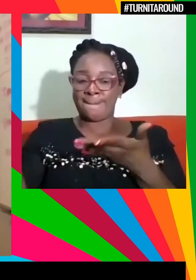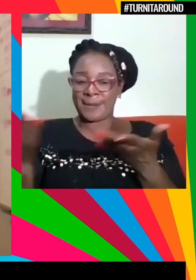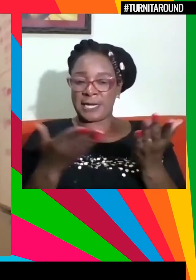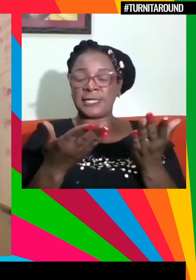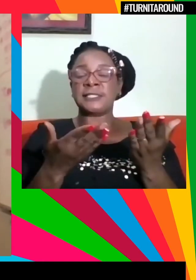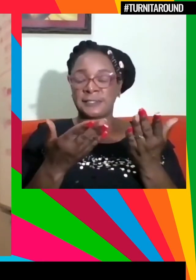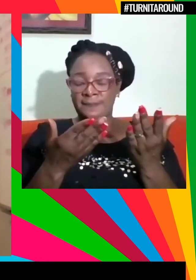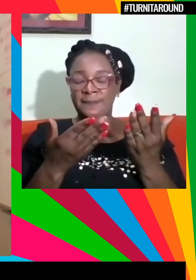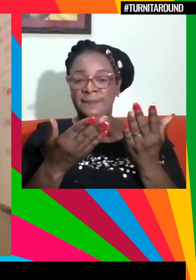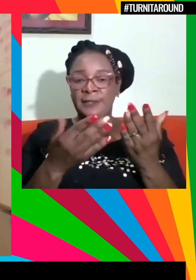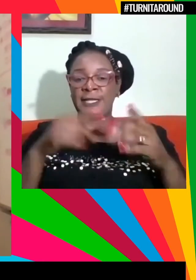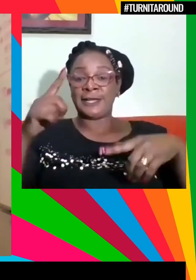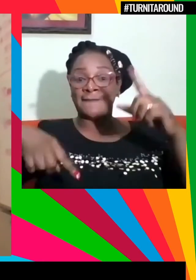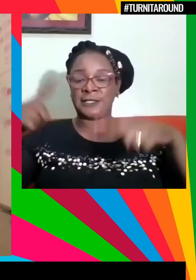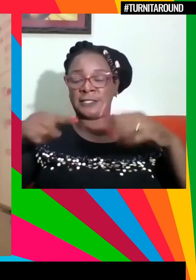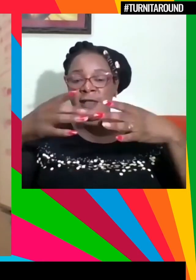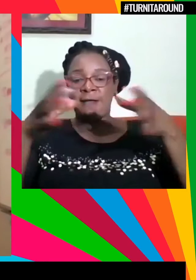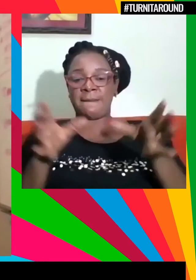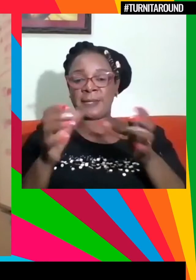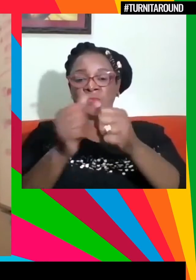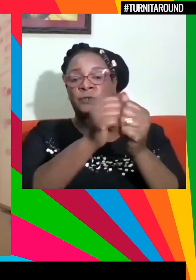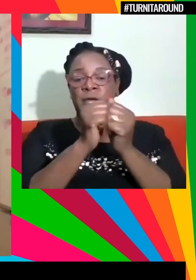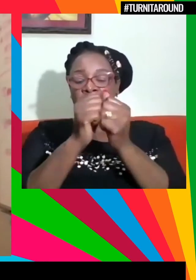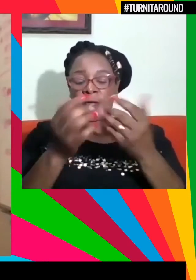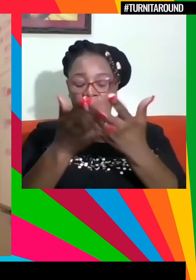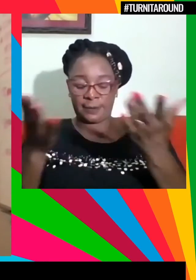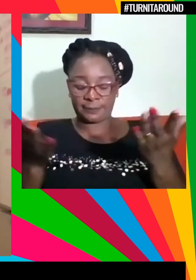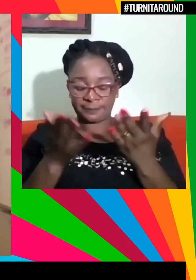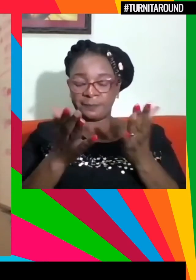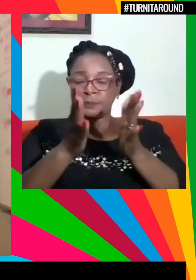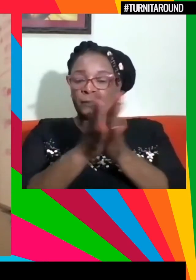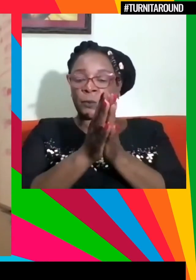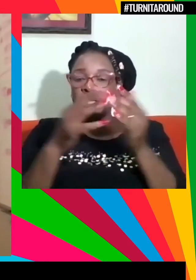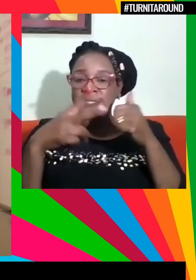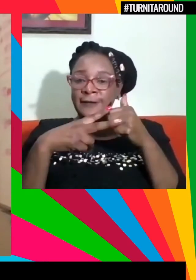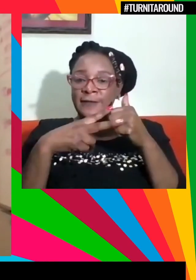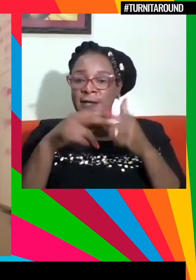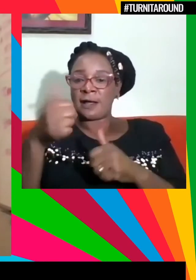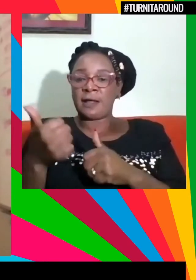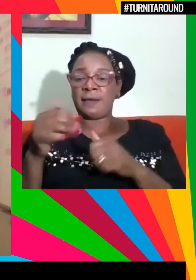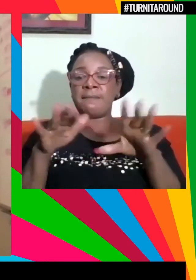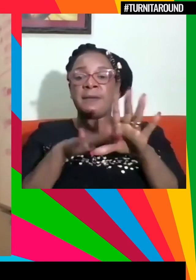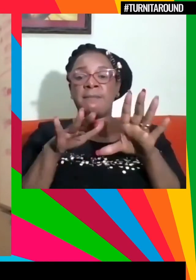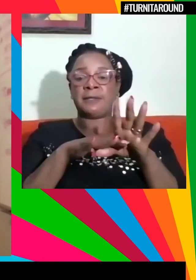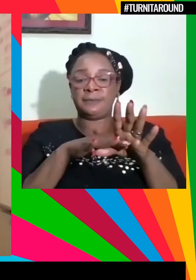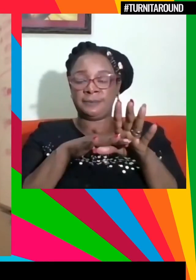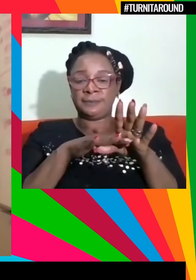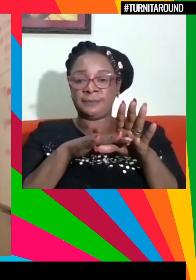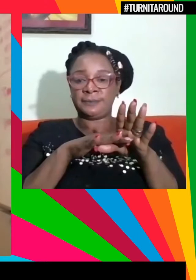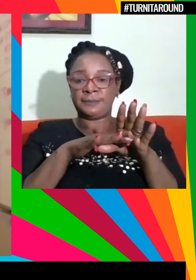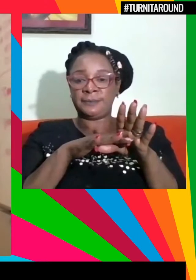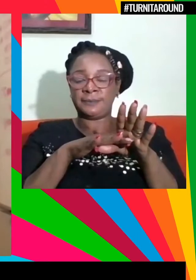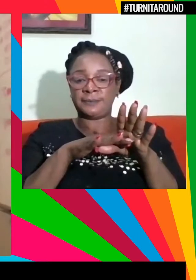three diverse companies together here today, along with seven other members of the NextWave Plastics